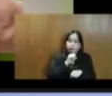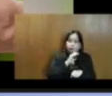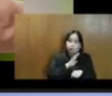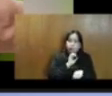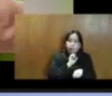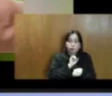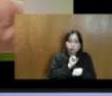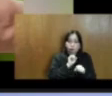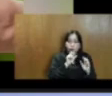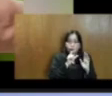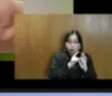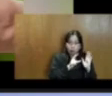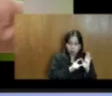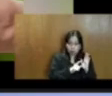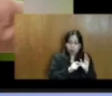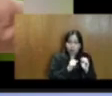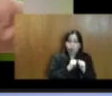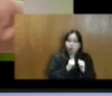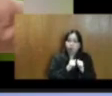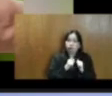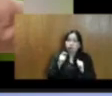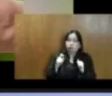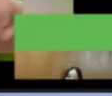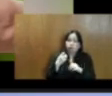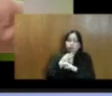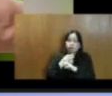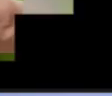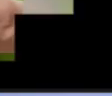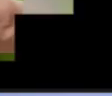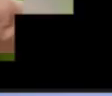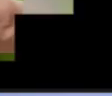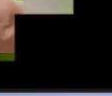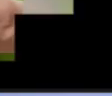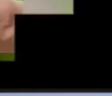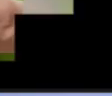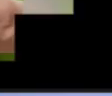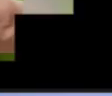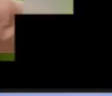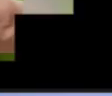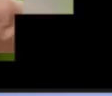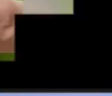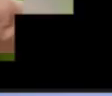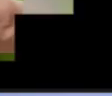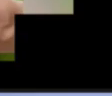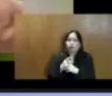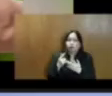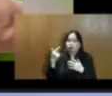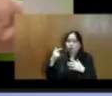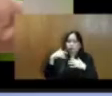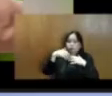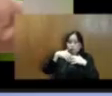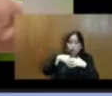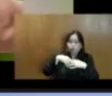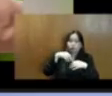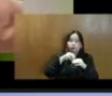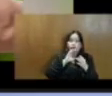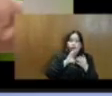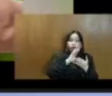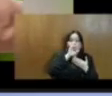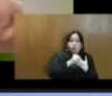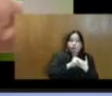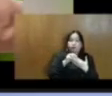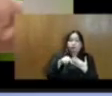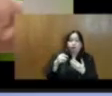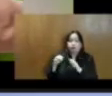have to include in the curriculum these green competencies. So aside from embedding green competencies in the curriculum, we also